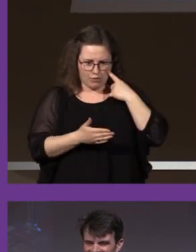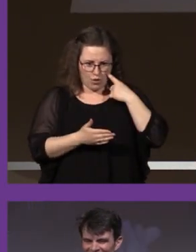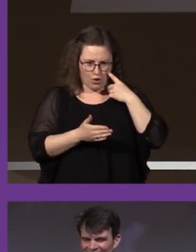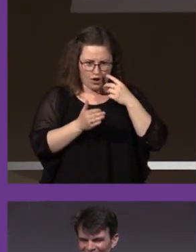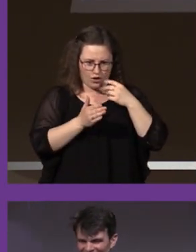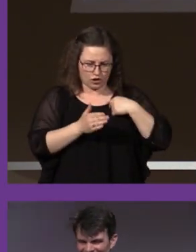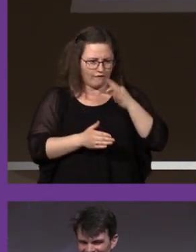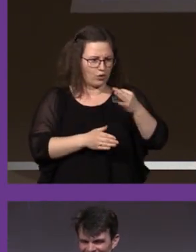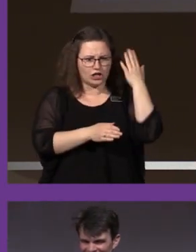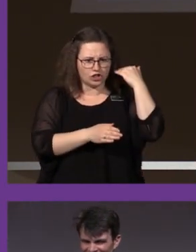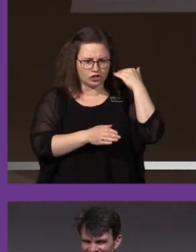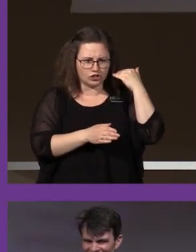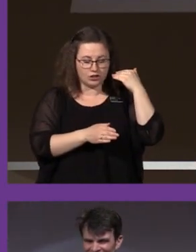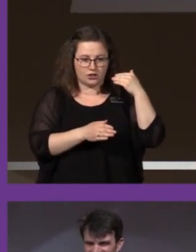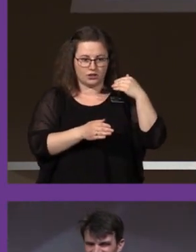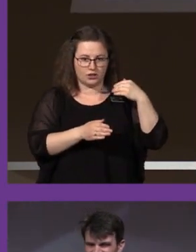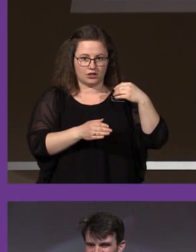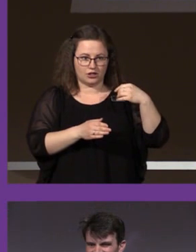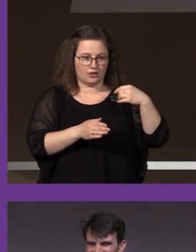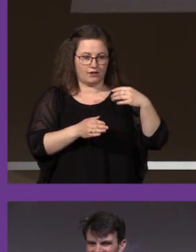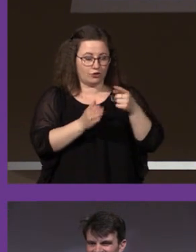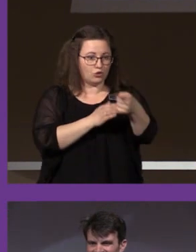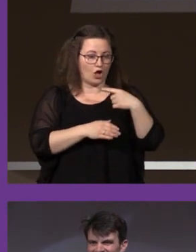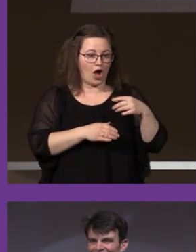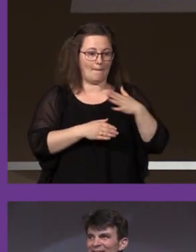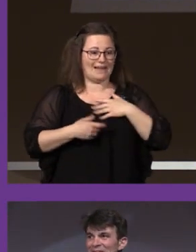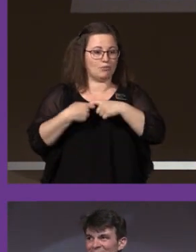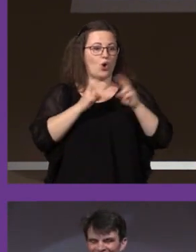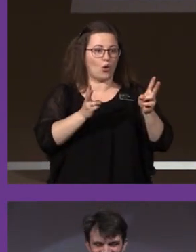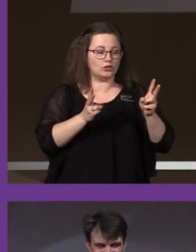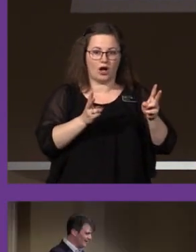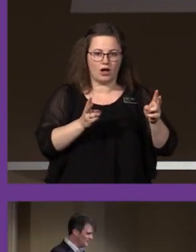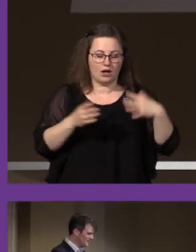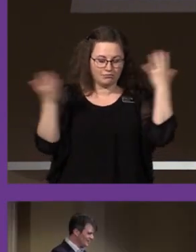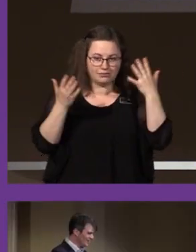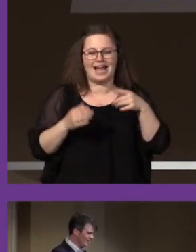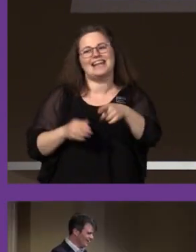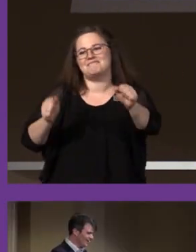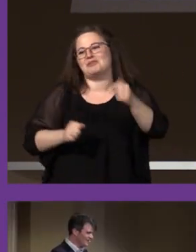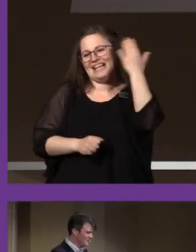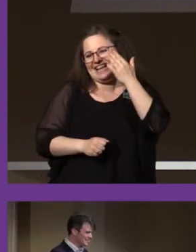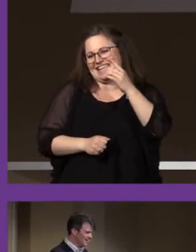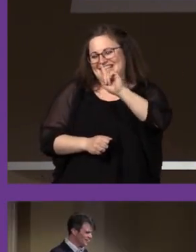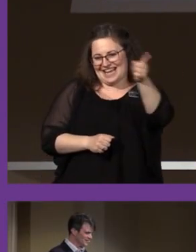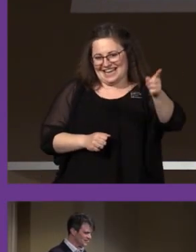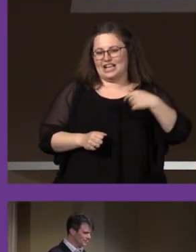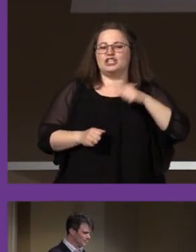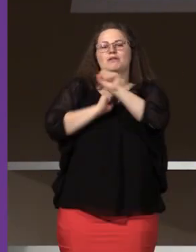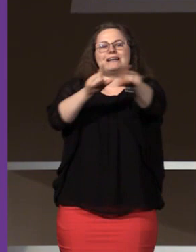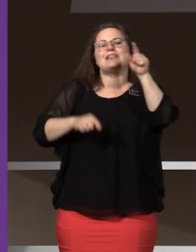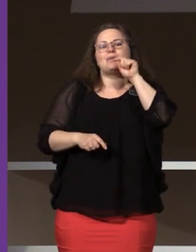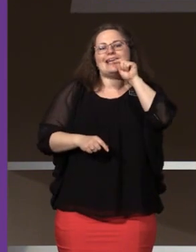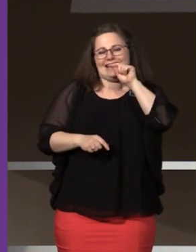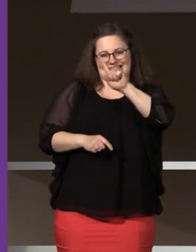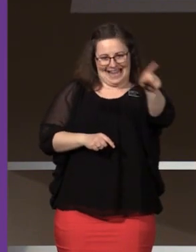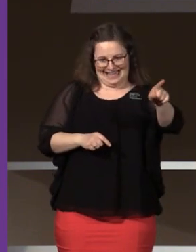moments ago. Because I'm the two. I'm the two in that. I'm going to stop it there. You have to watch that one. I'll tweet it afterwards. Points